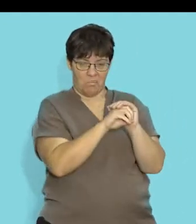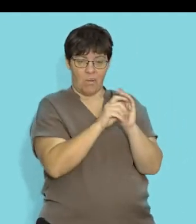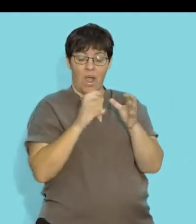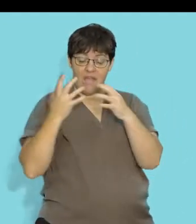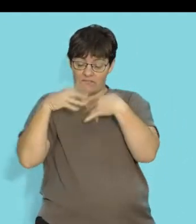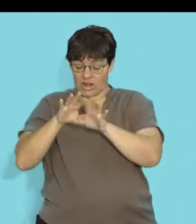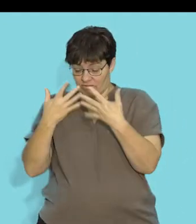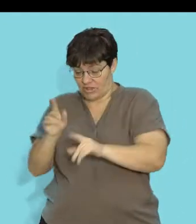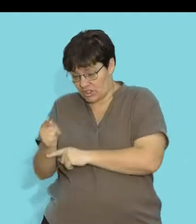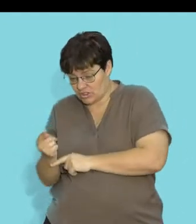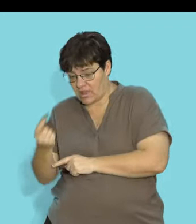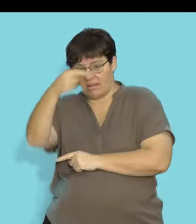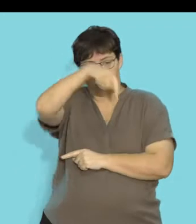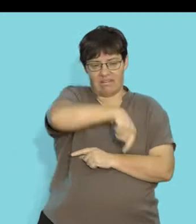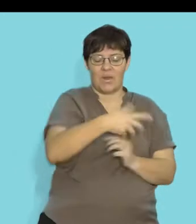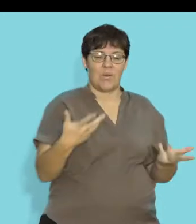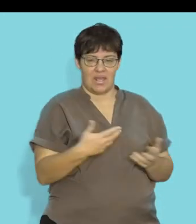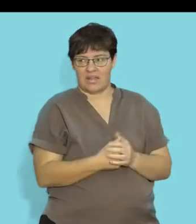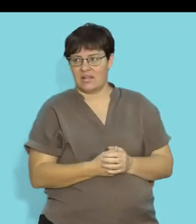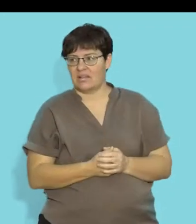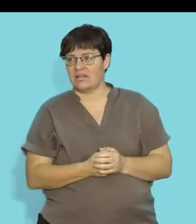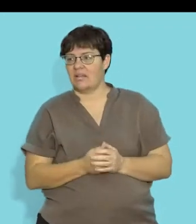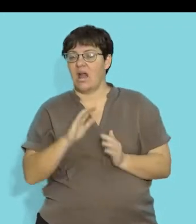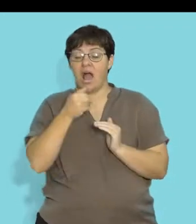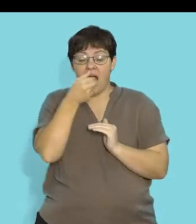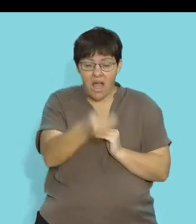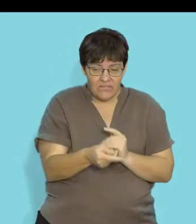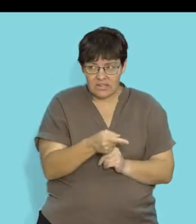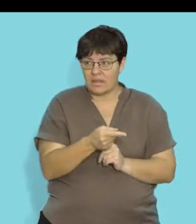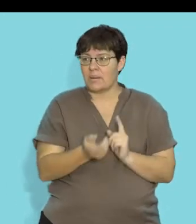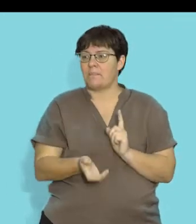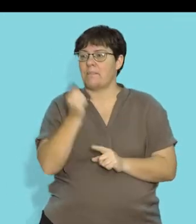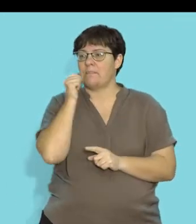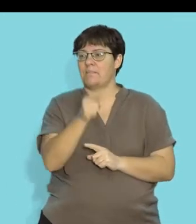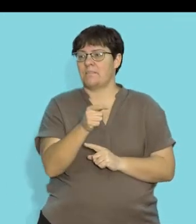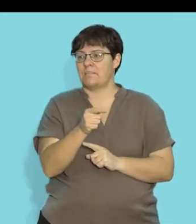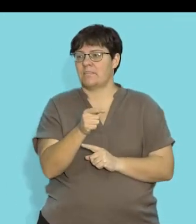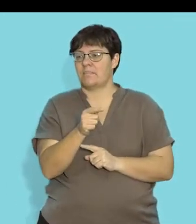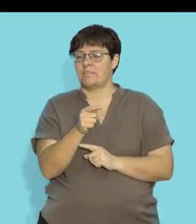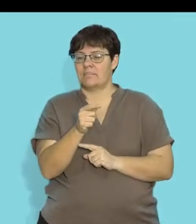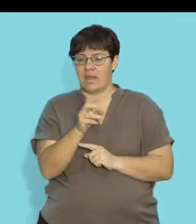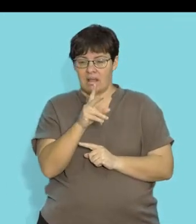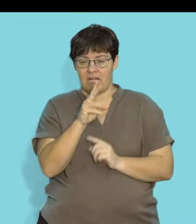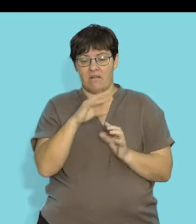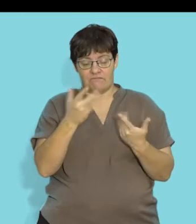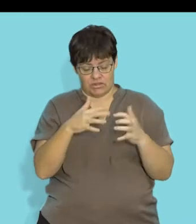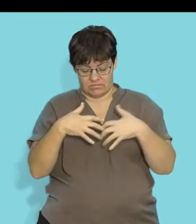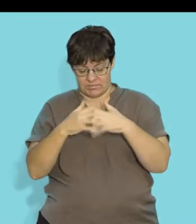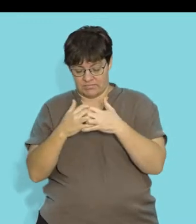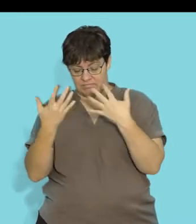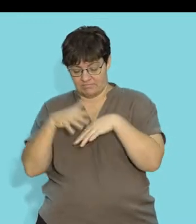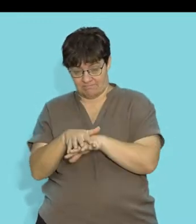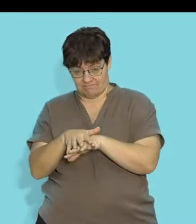fertilized egg? Remember that in terms of after fertilization, you'll find that the egg, which is now formed the